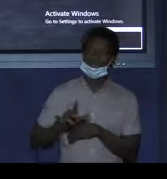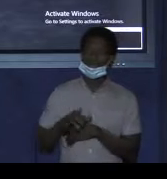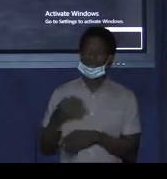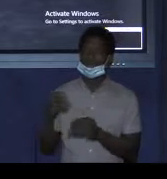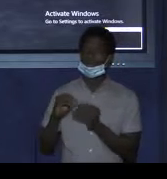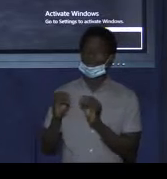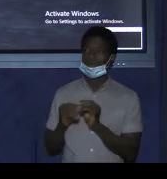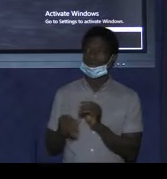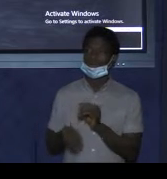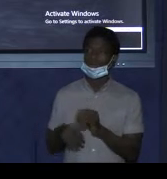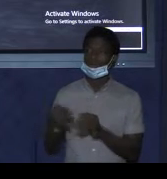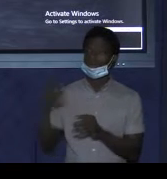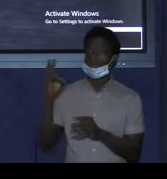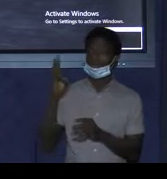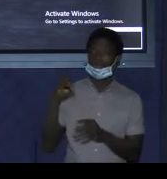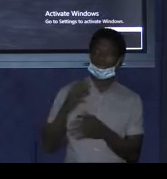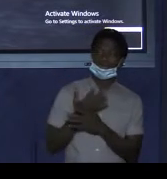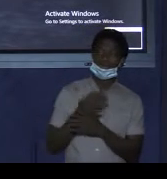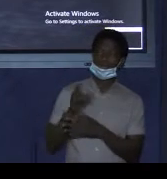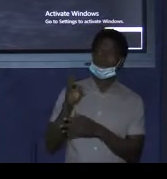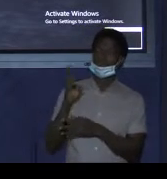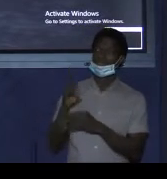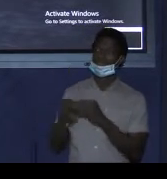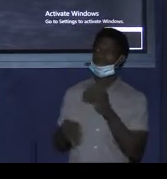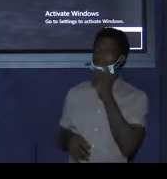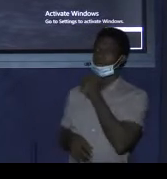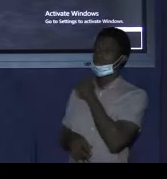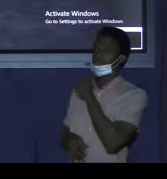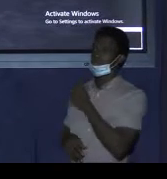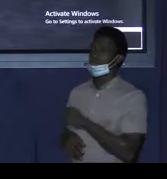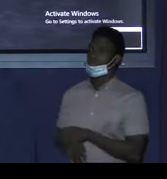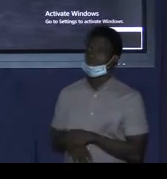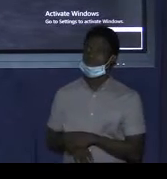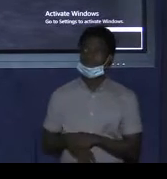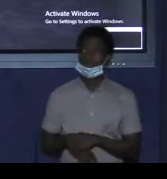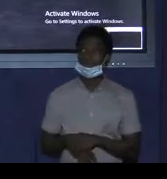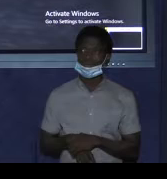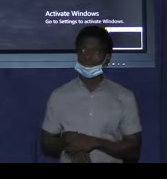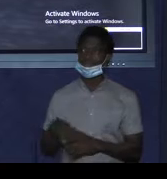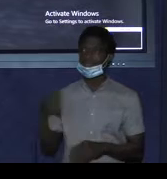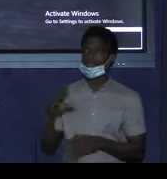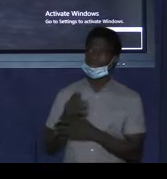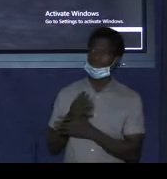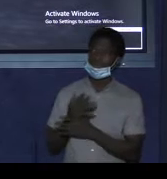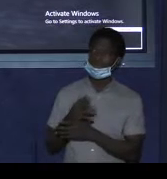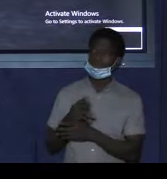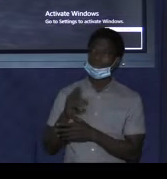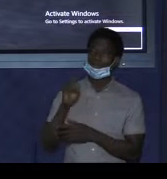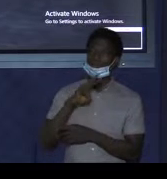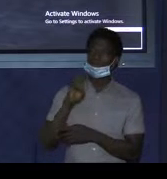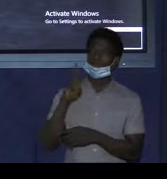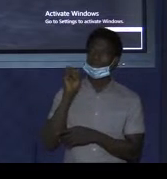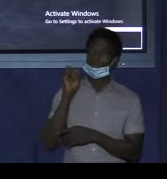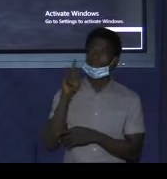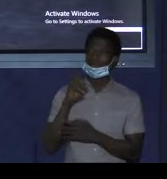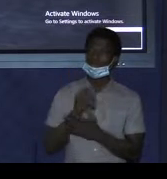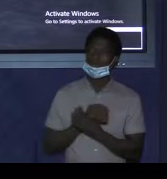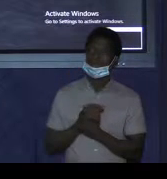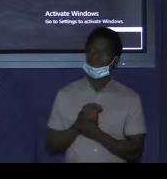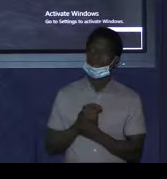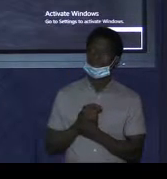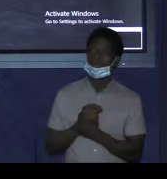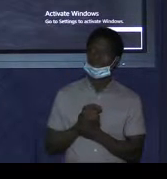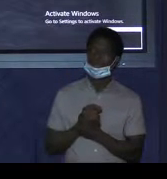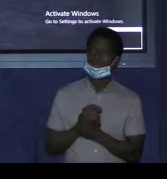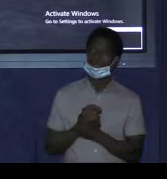factors that we can see? Well, 7 goes here, 1, 7 goes here, 1. Okay, 2 goes here, 1, 2 goes